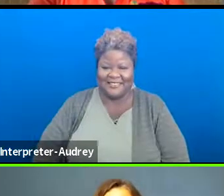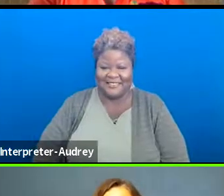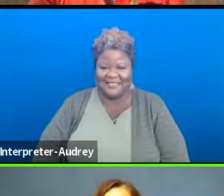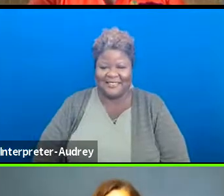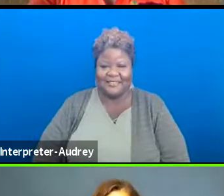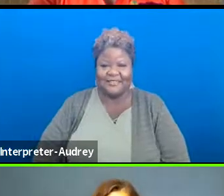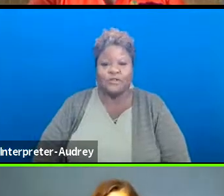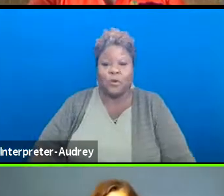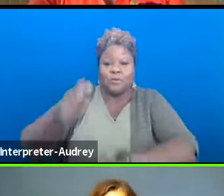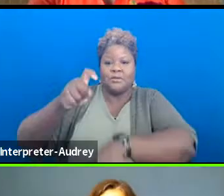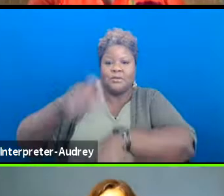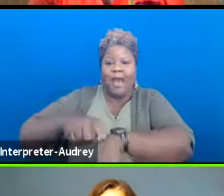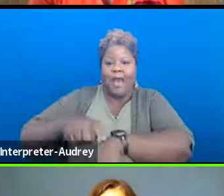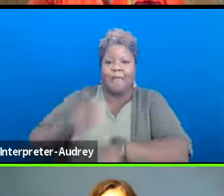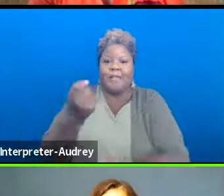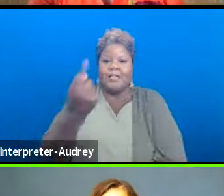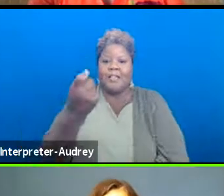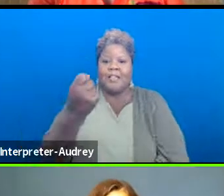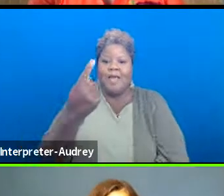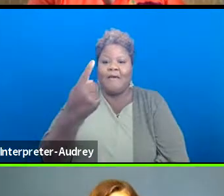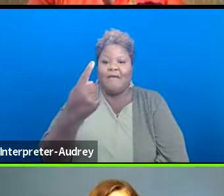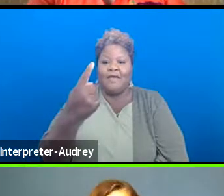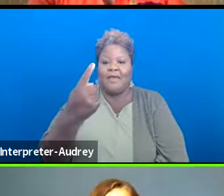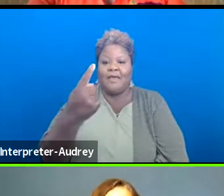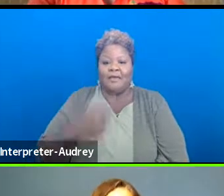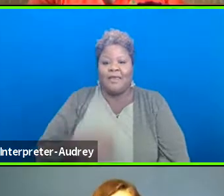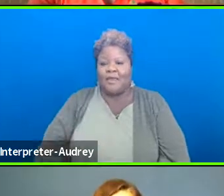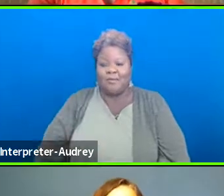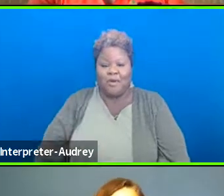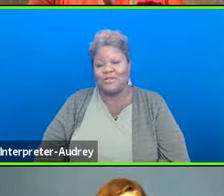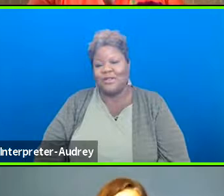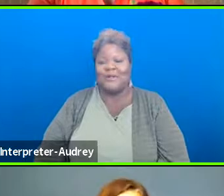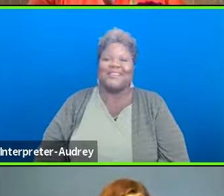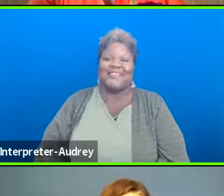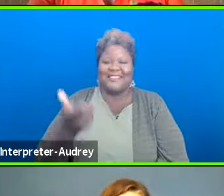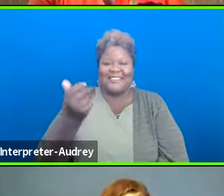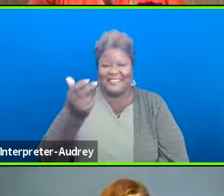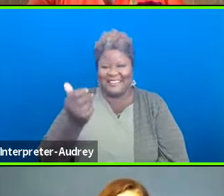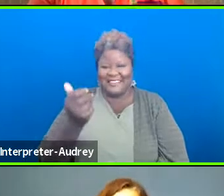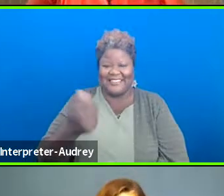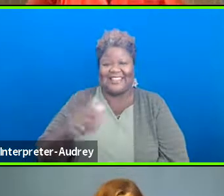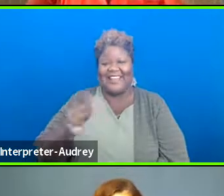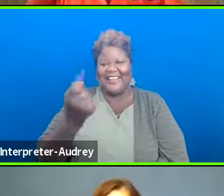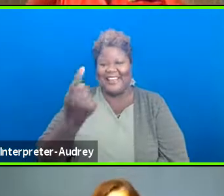So at 11:24 on April 16th. Any opposed? No.